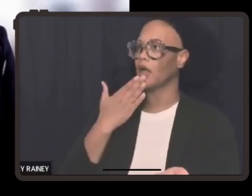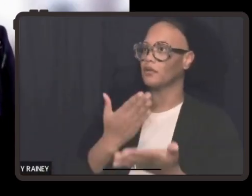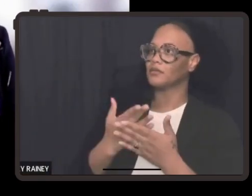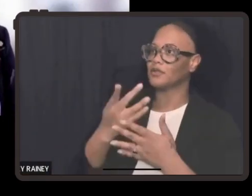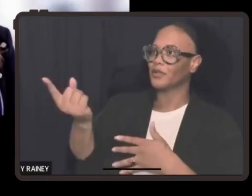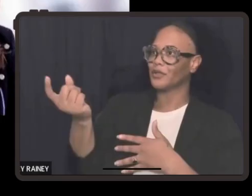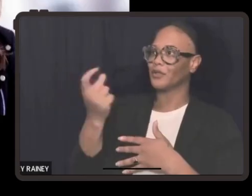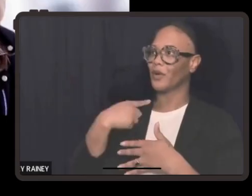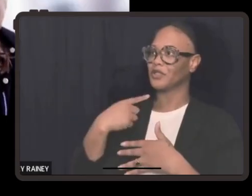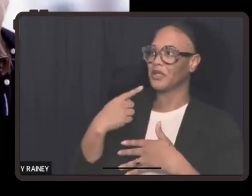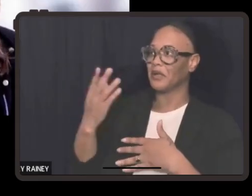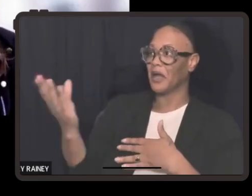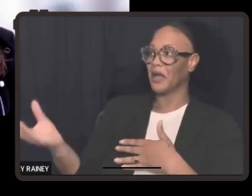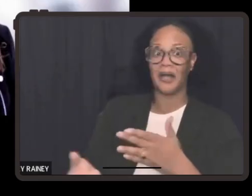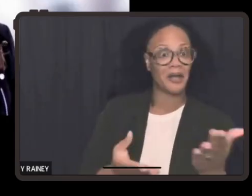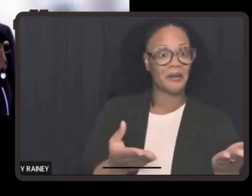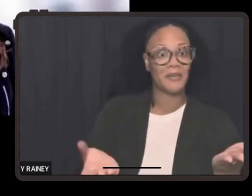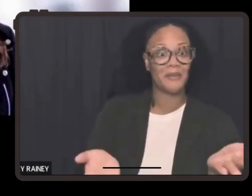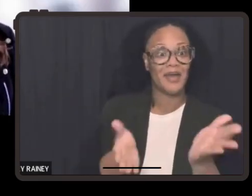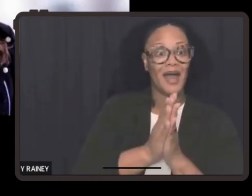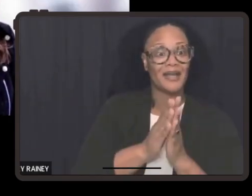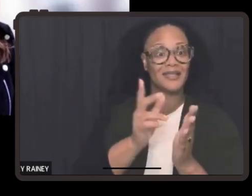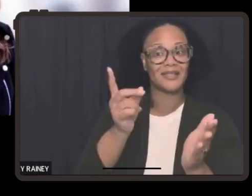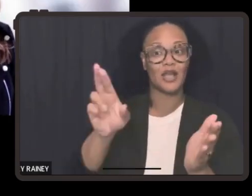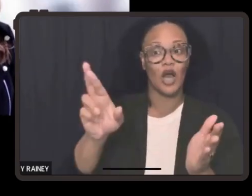asking Dr. Jeremy Cook that question.